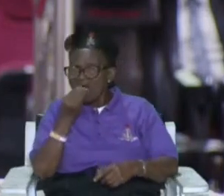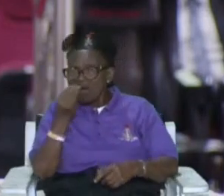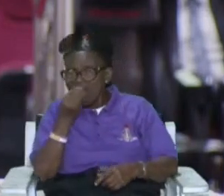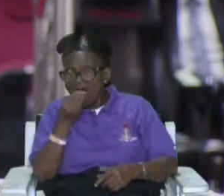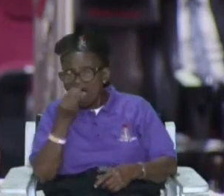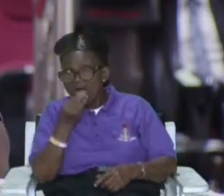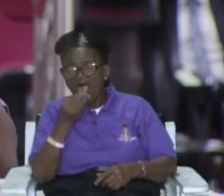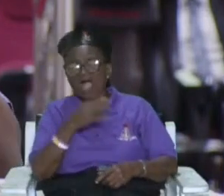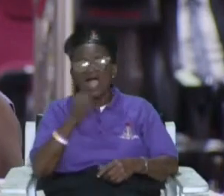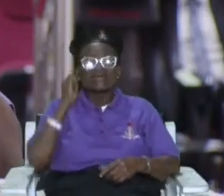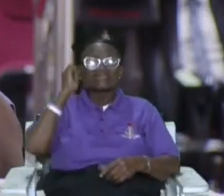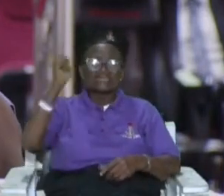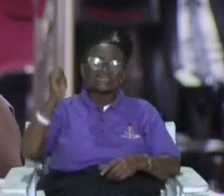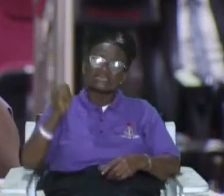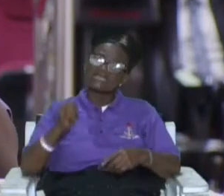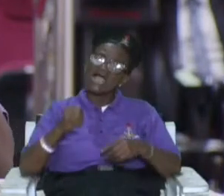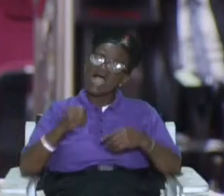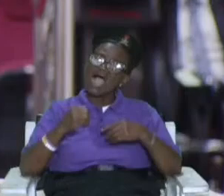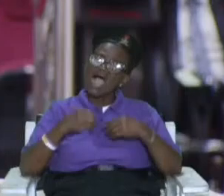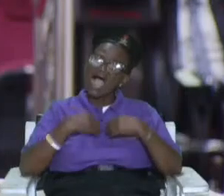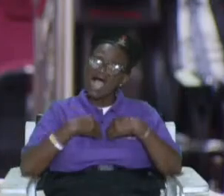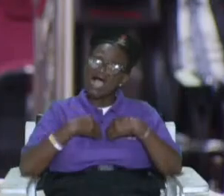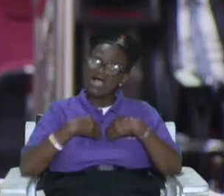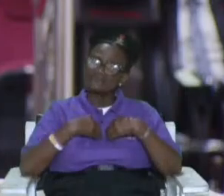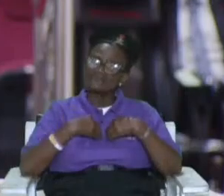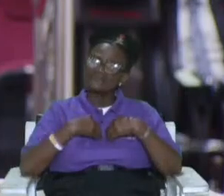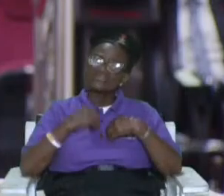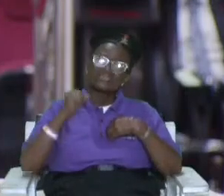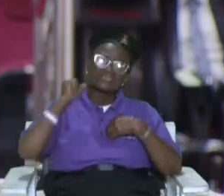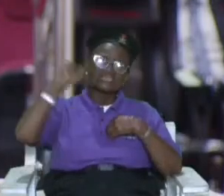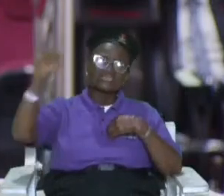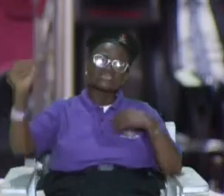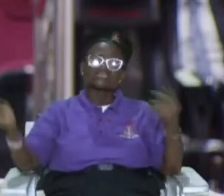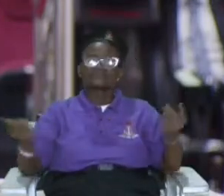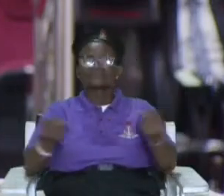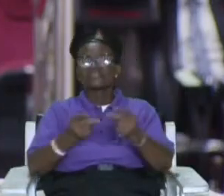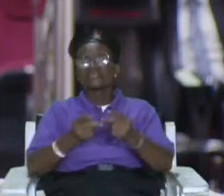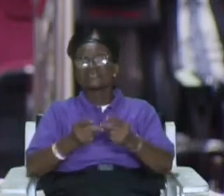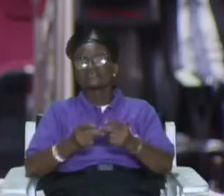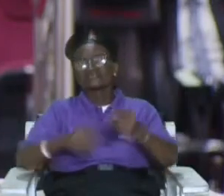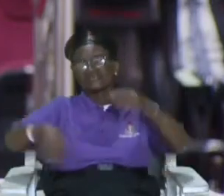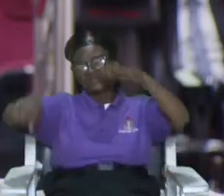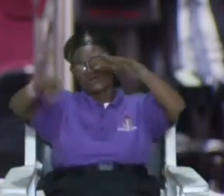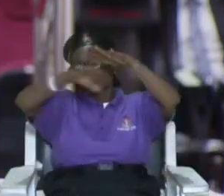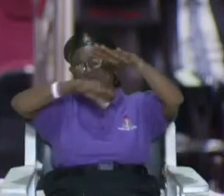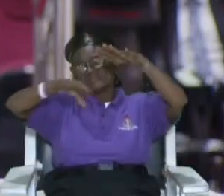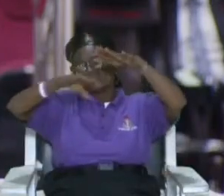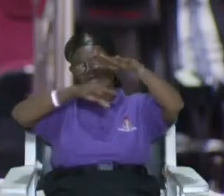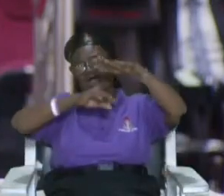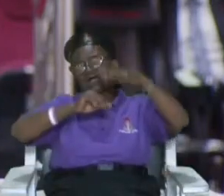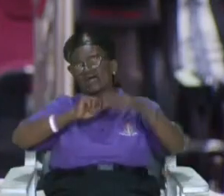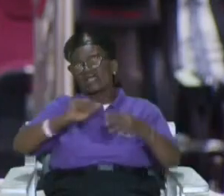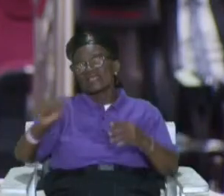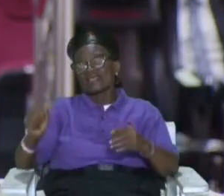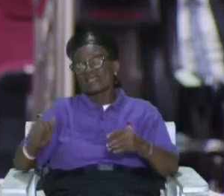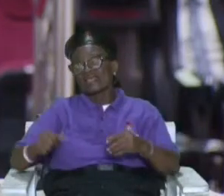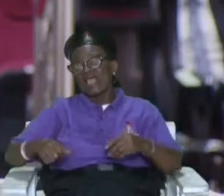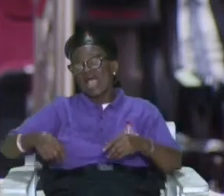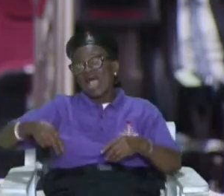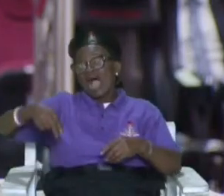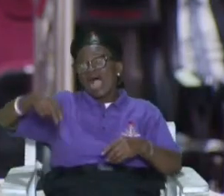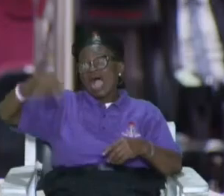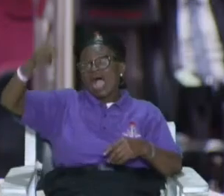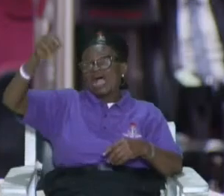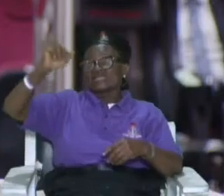And he had his habitation under a huge iroko tree.